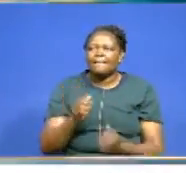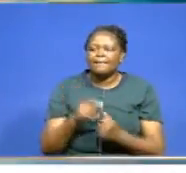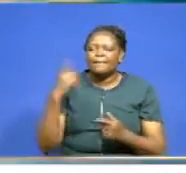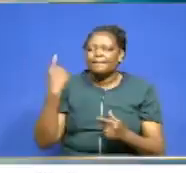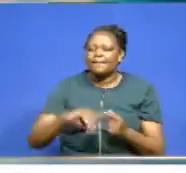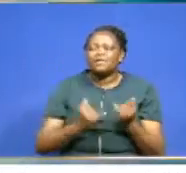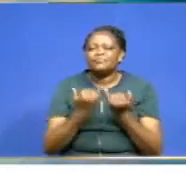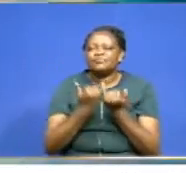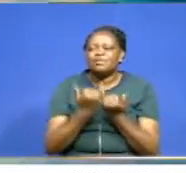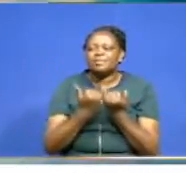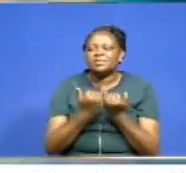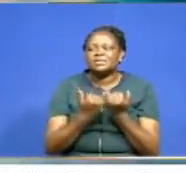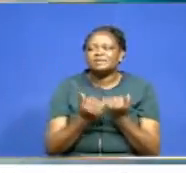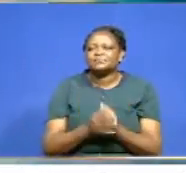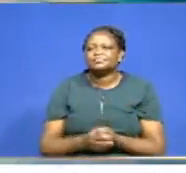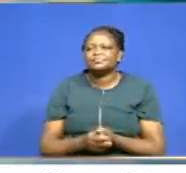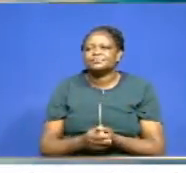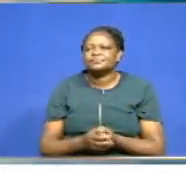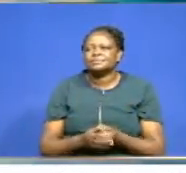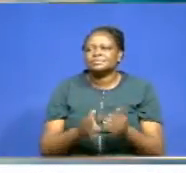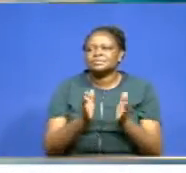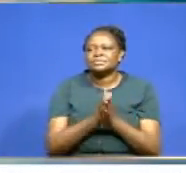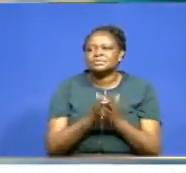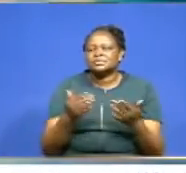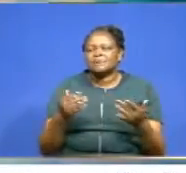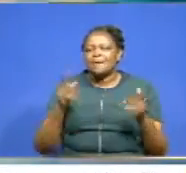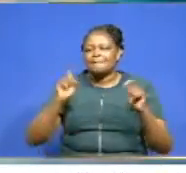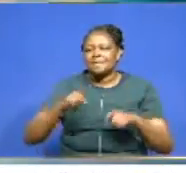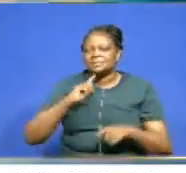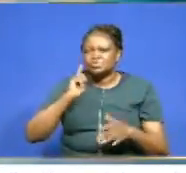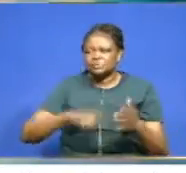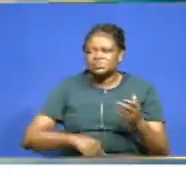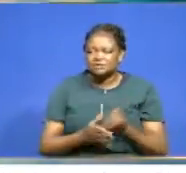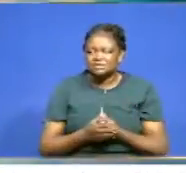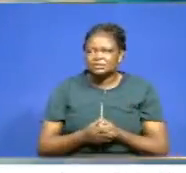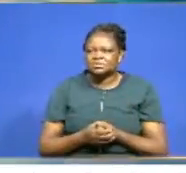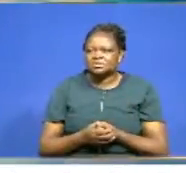Saturday. And I have to say, Taylor